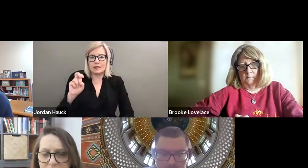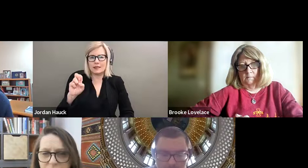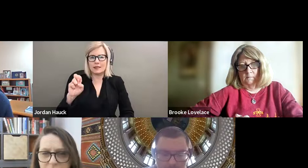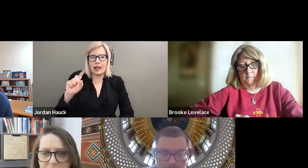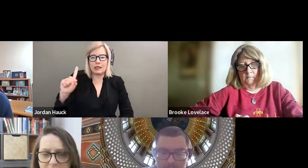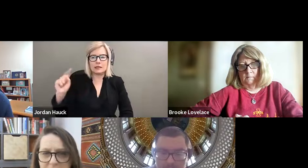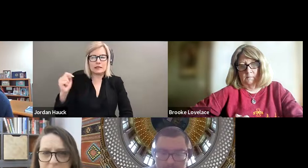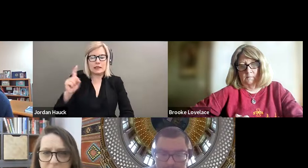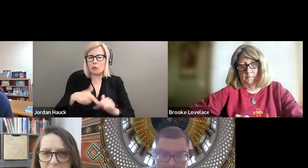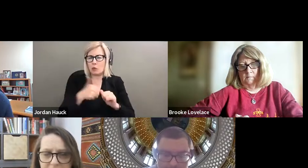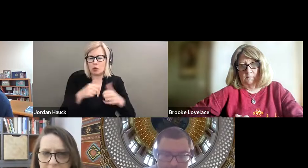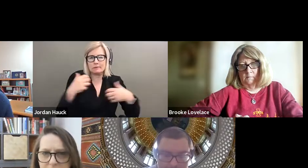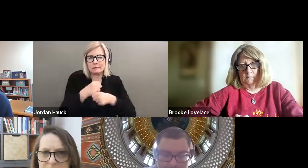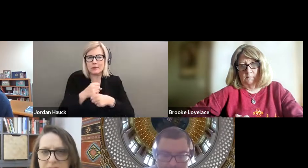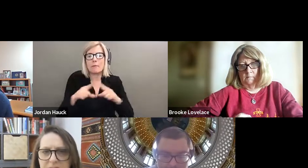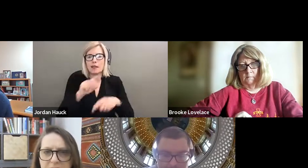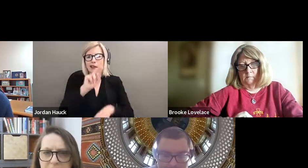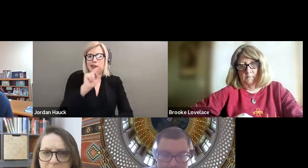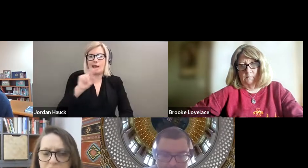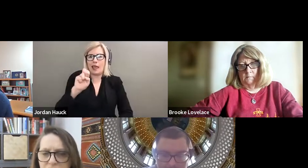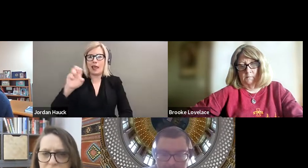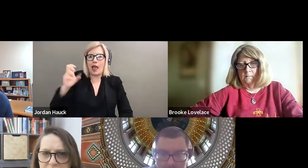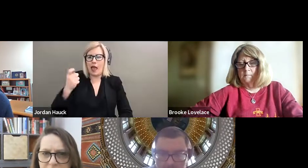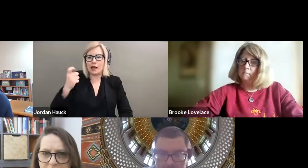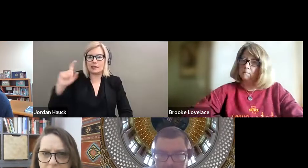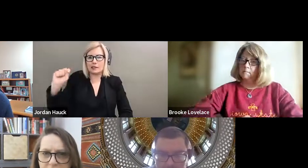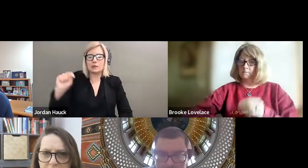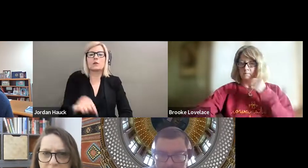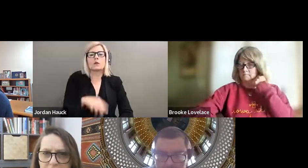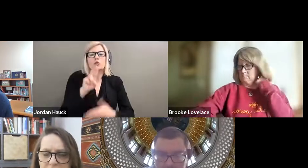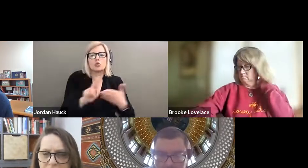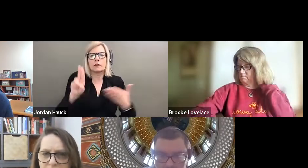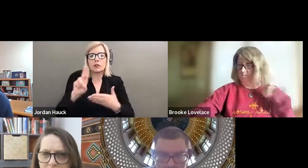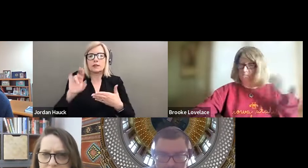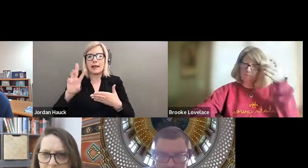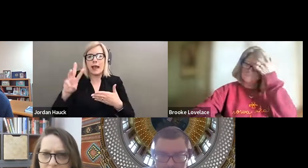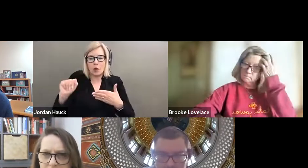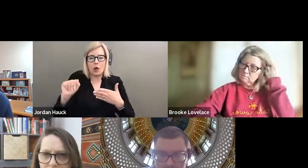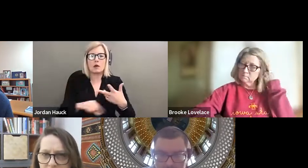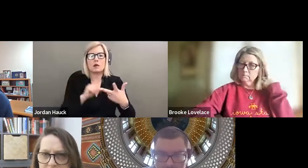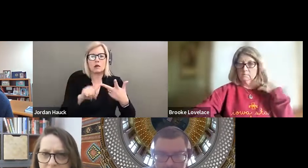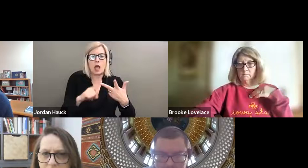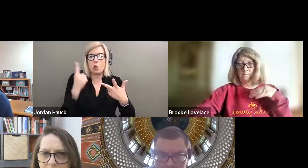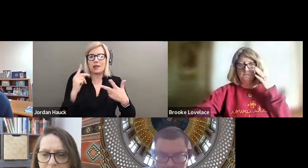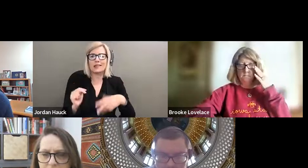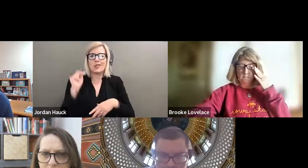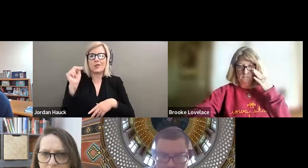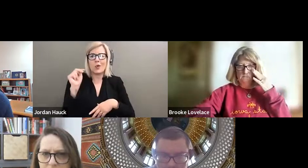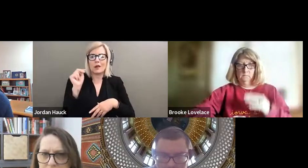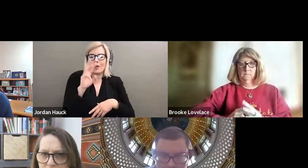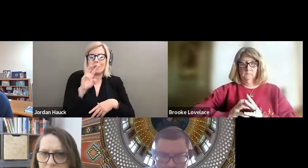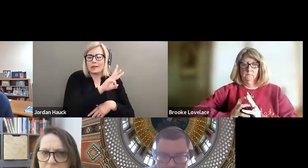it stands for, but NEXT, all in caps, at the University of Iowa. And the other one is up in Northwest Iowa